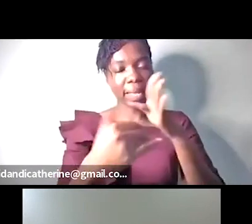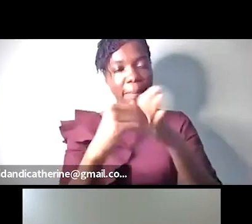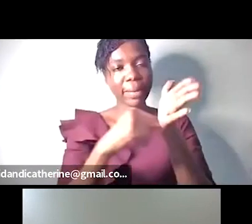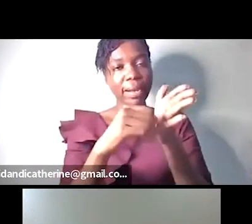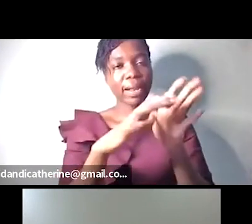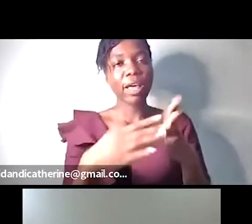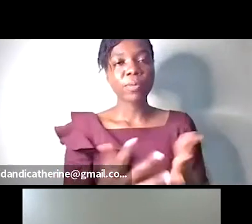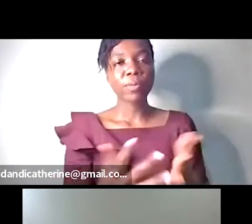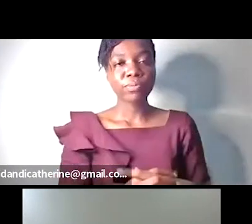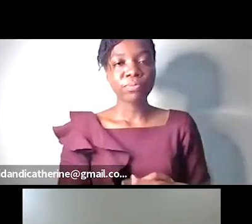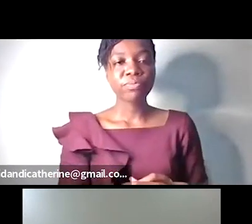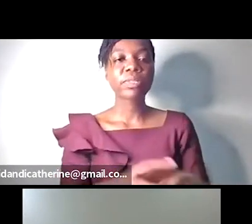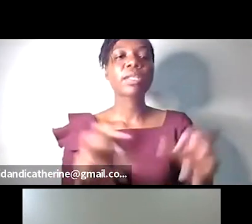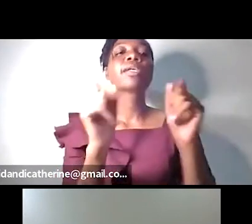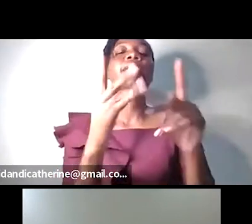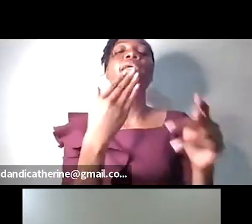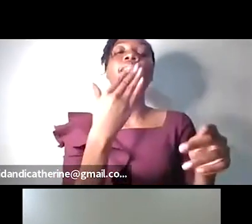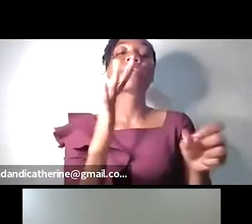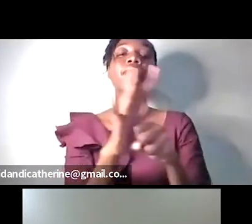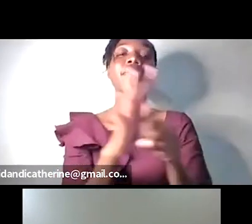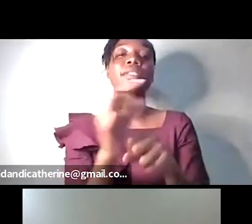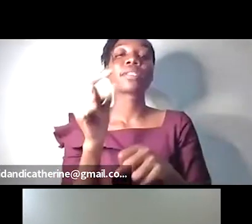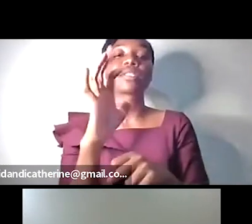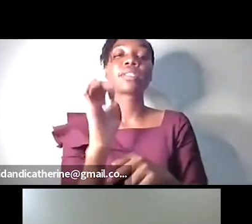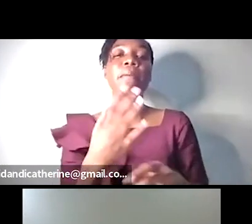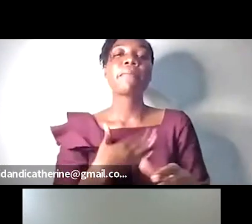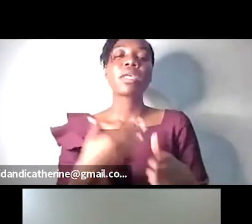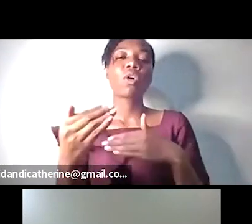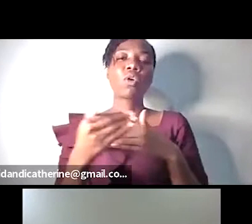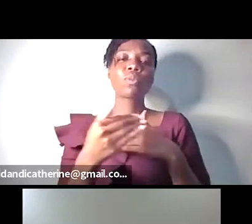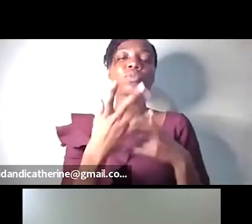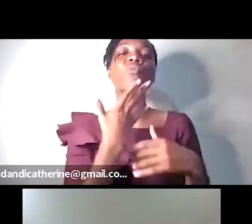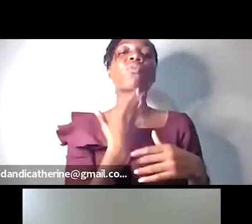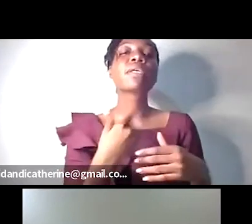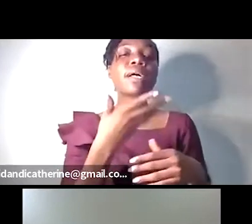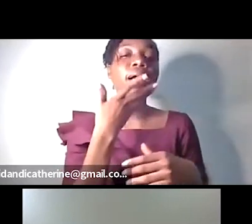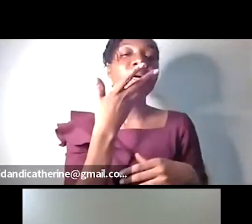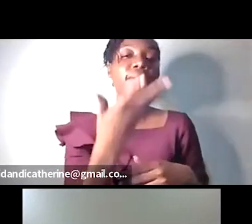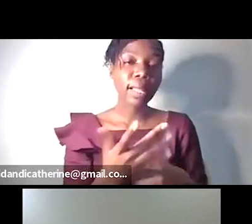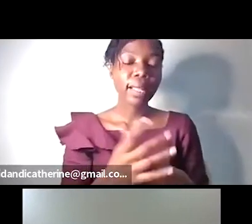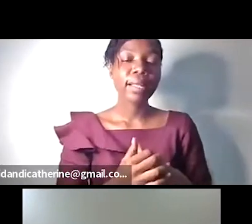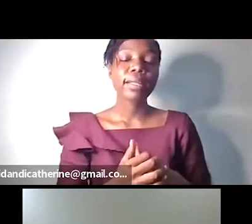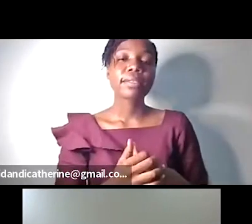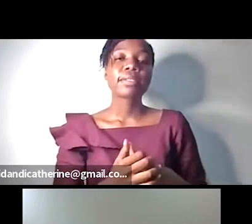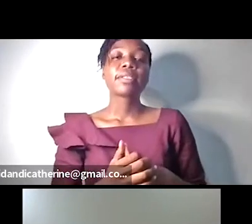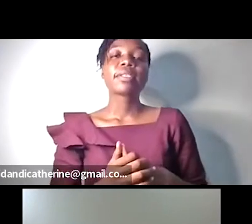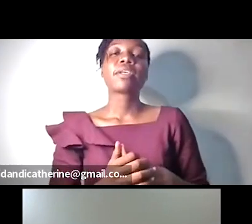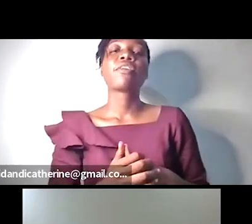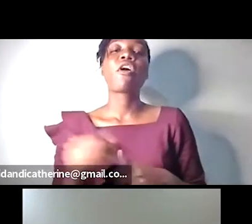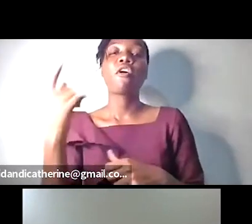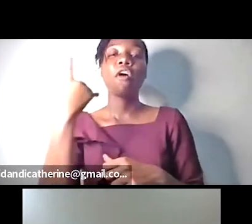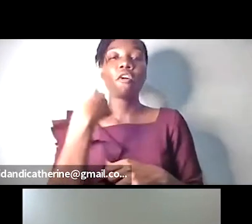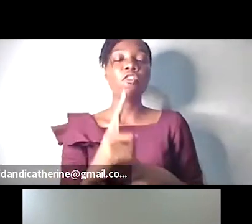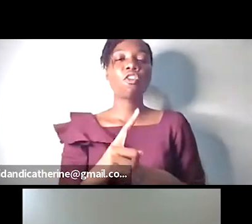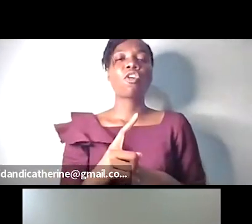Okay, thank you, Grace. I was about to respond that question of how can you give a woman